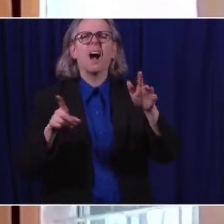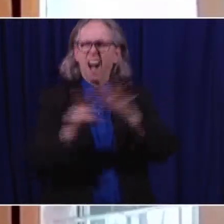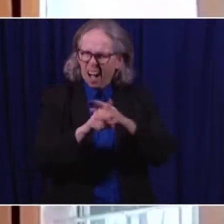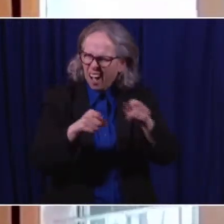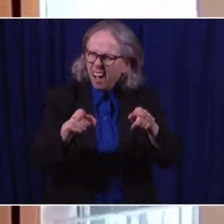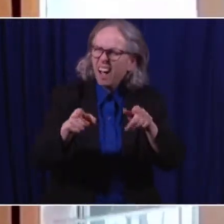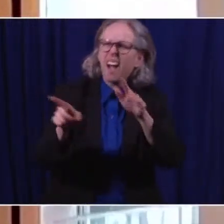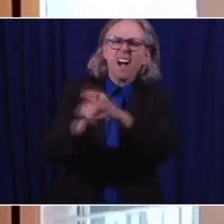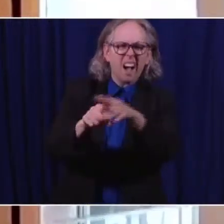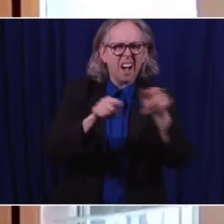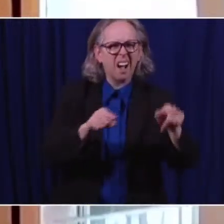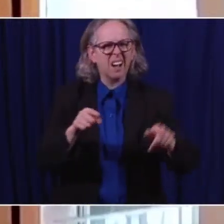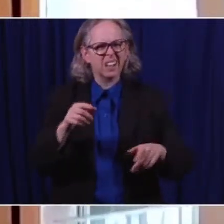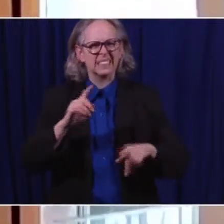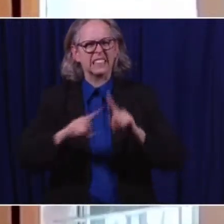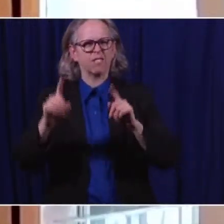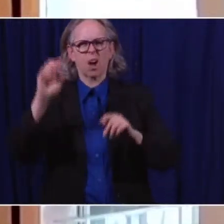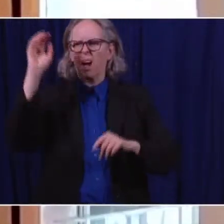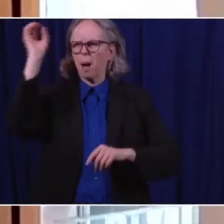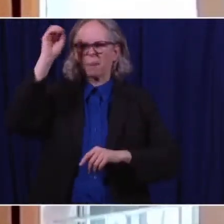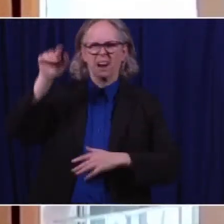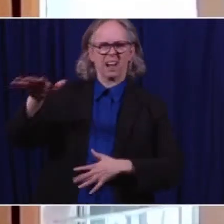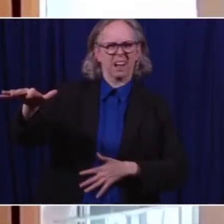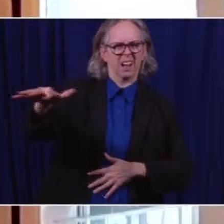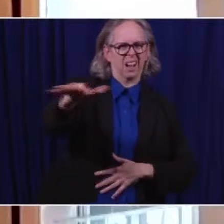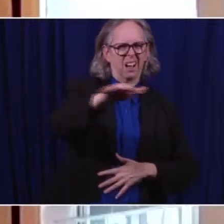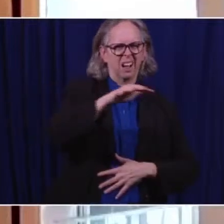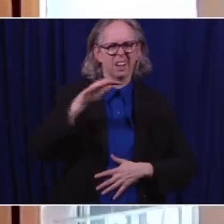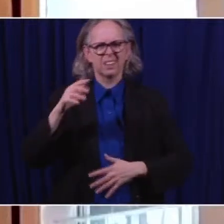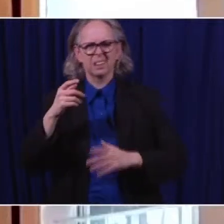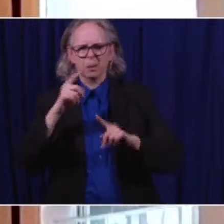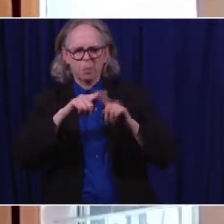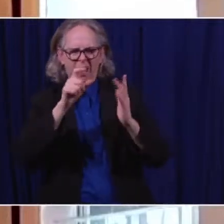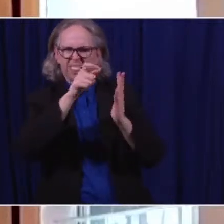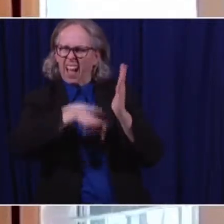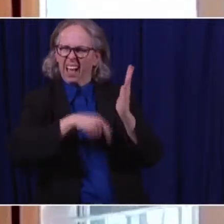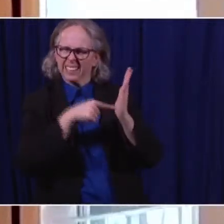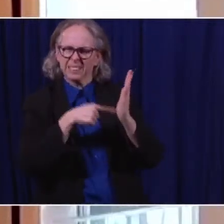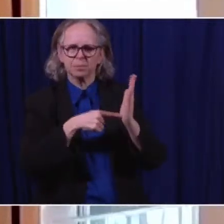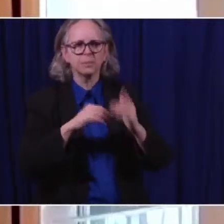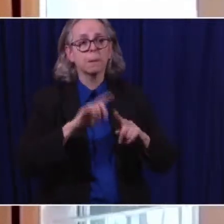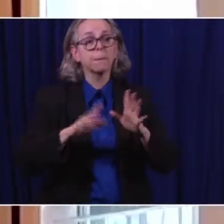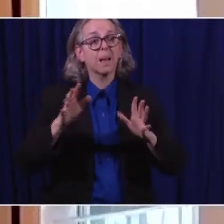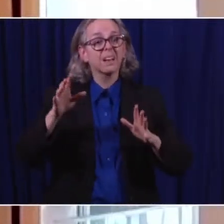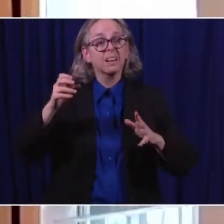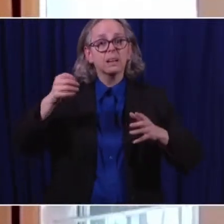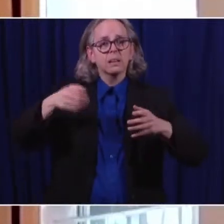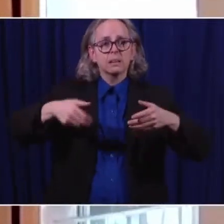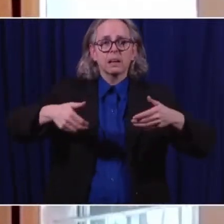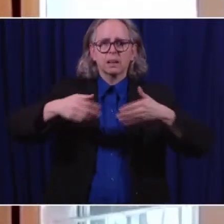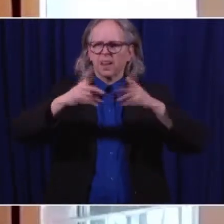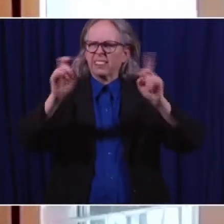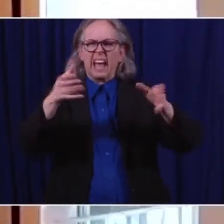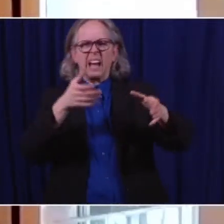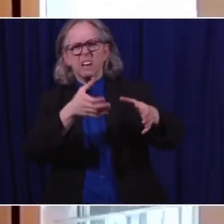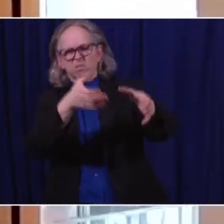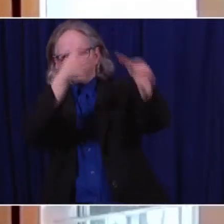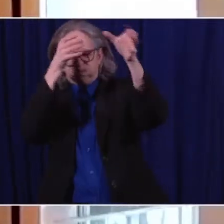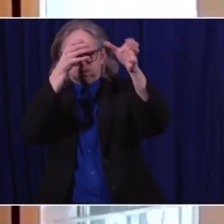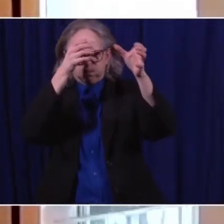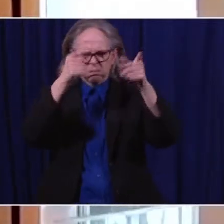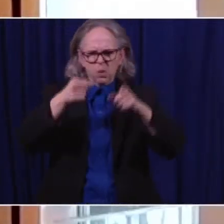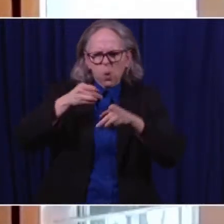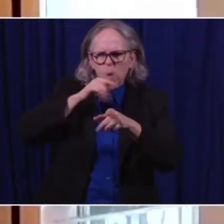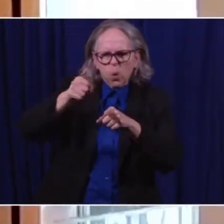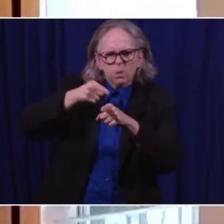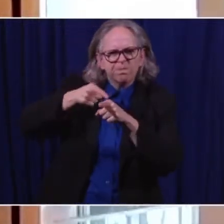vaccines. But leading authorities, especially leaders in the field of vaccinology,